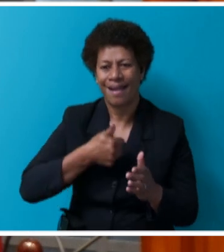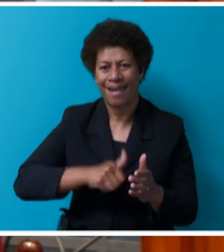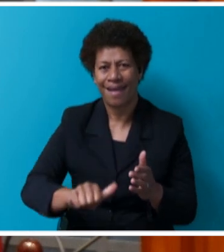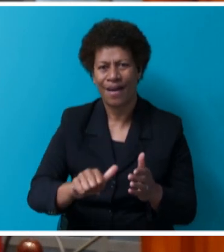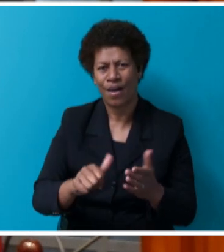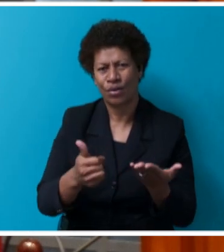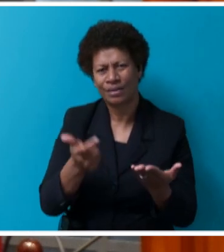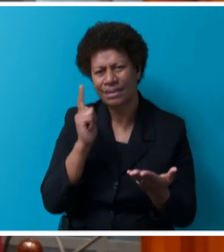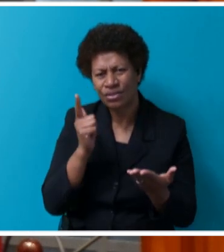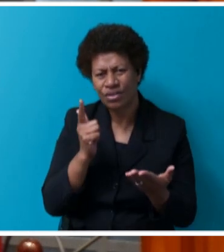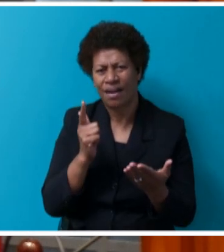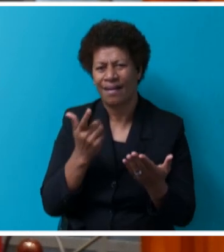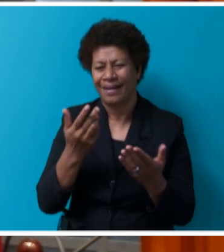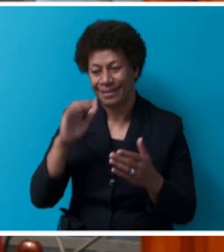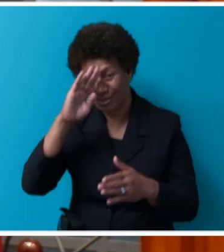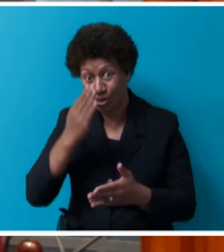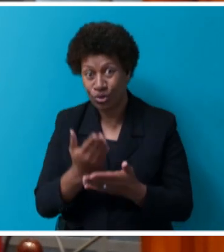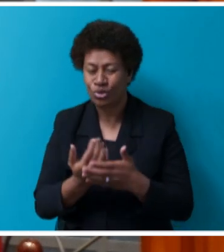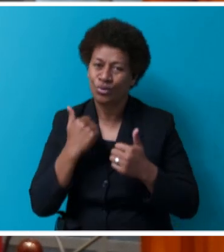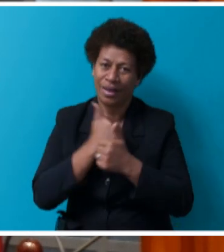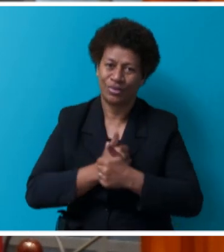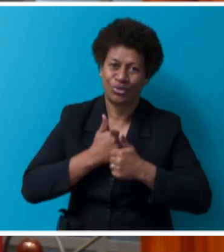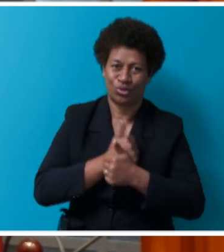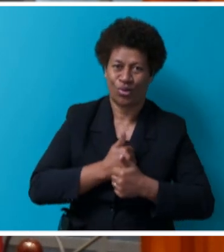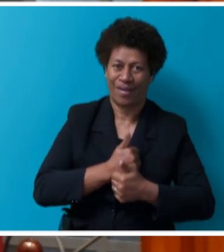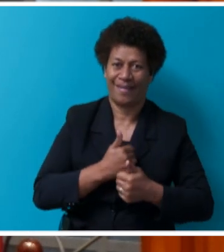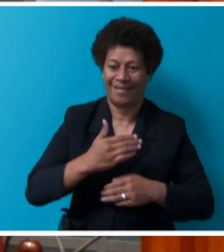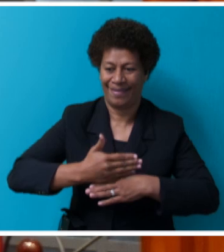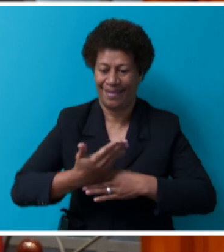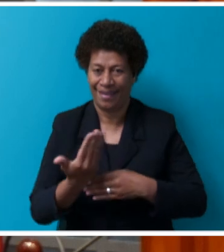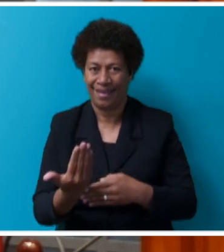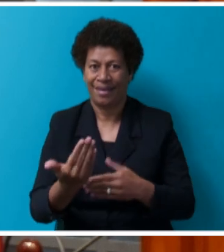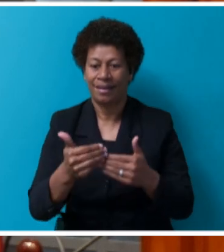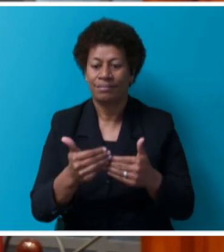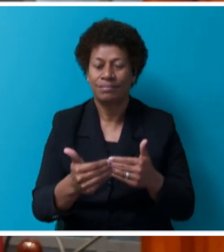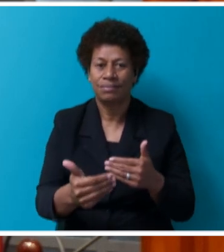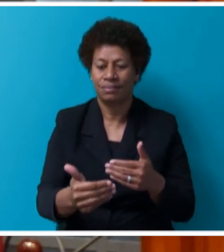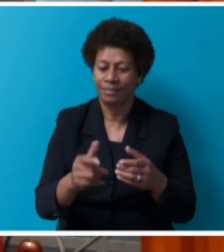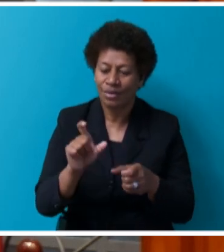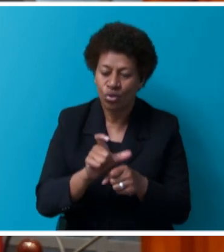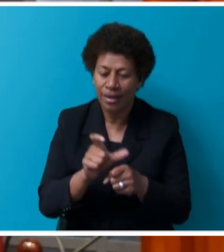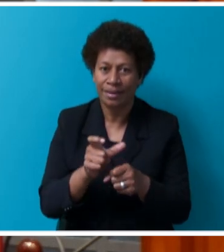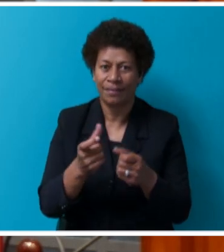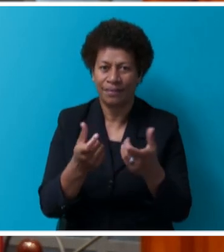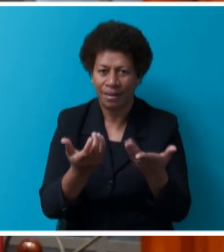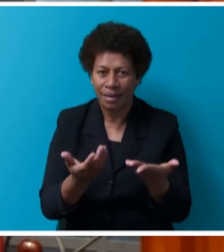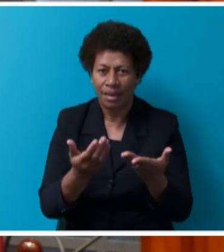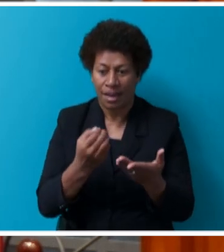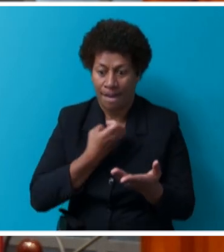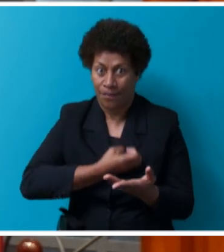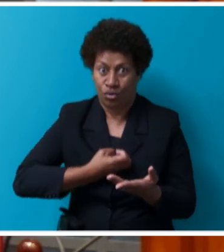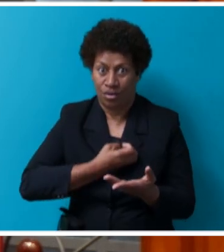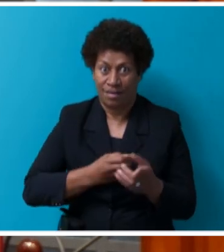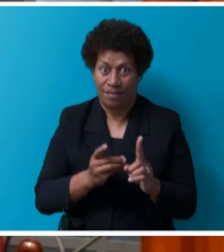enjoyable, play-based learning activities that foster creativity, social and emotional development, and motor